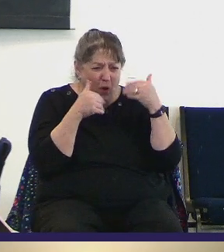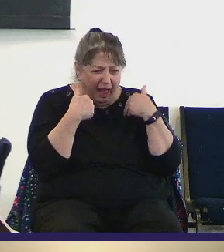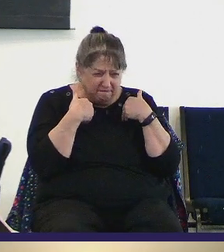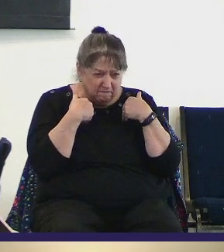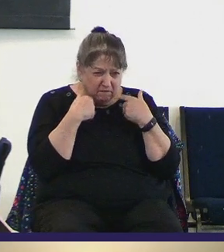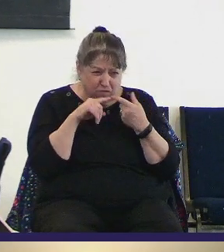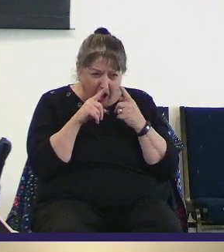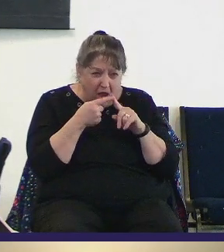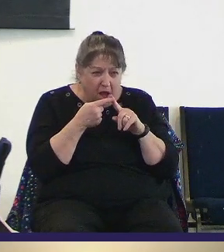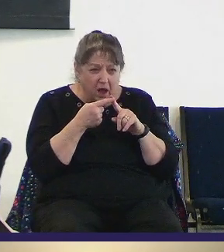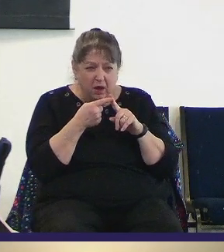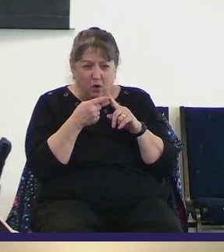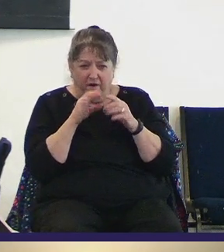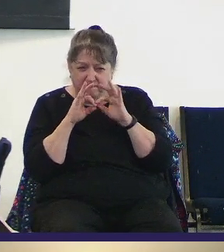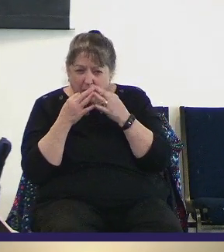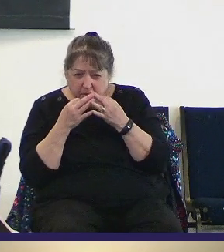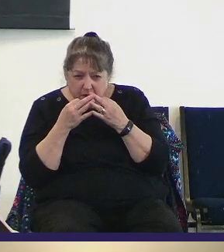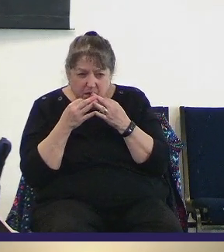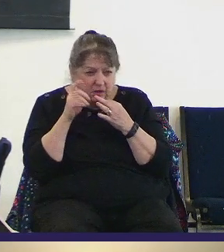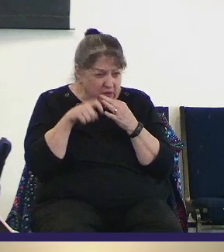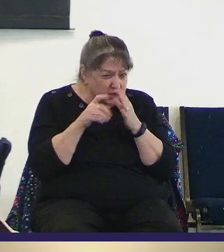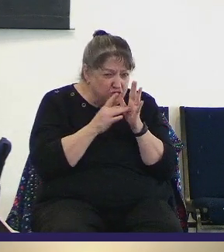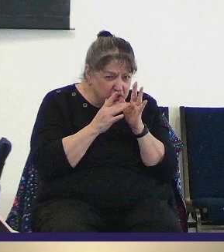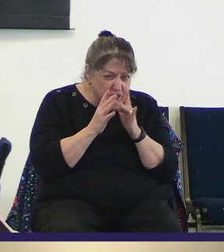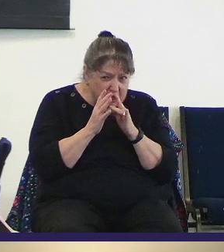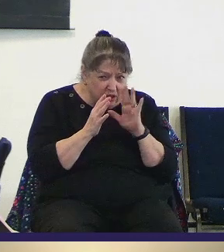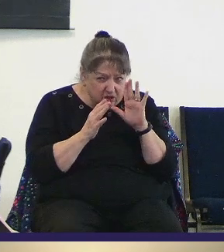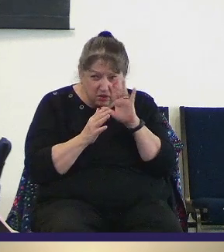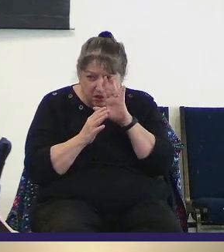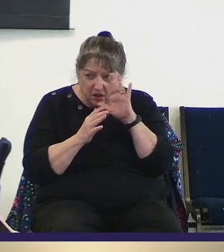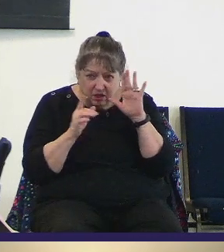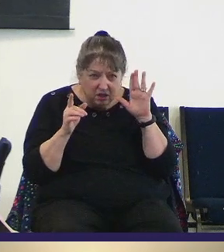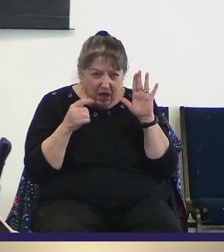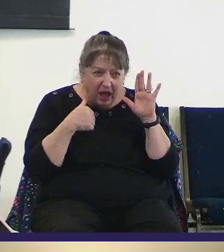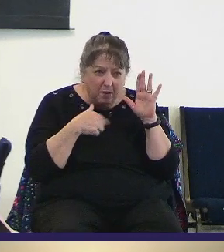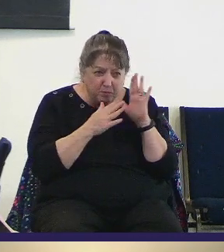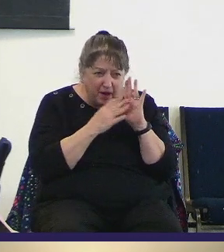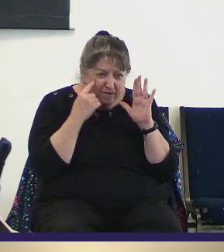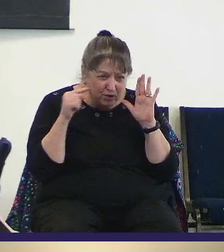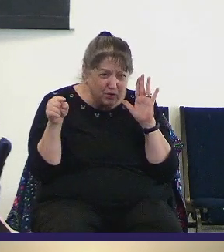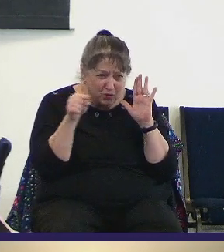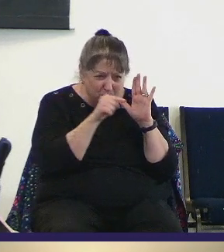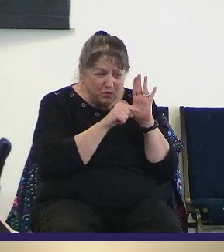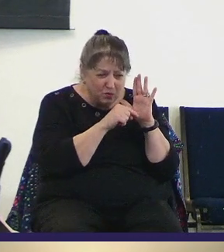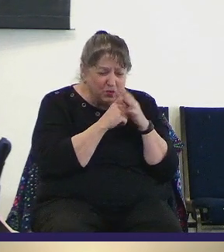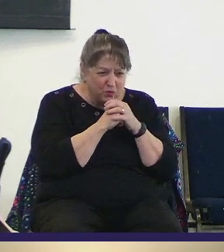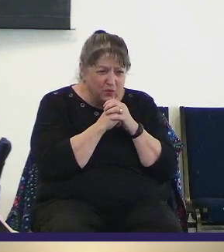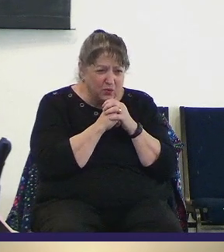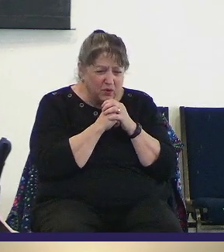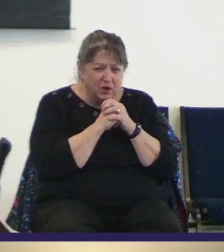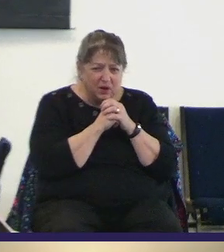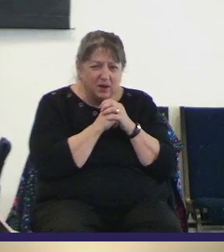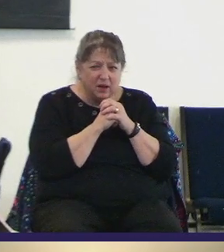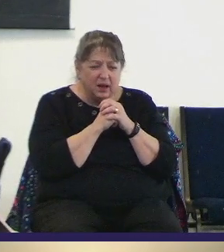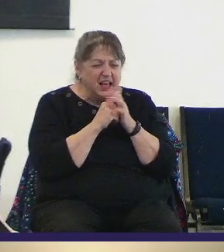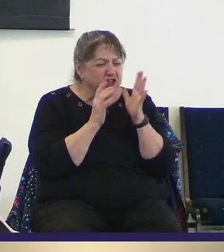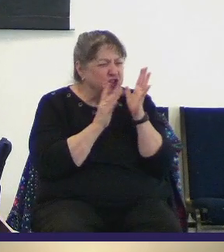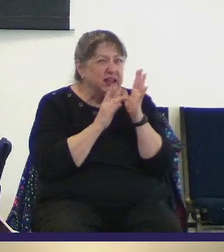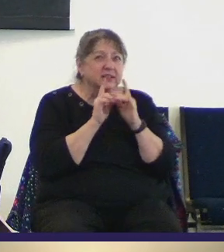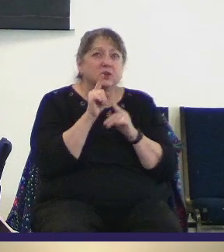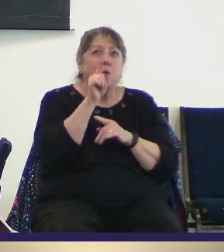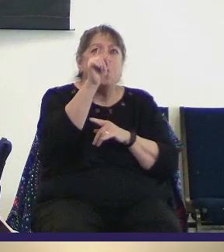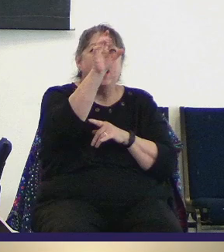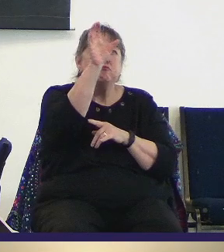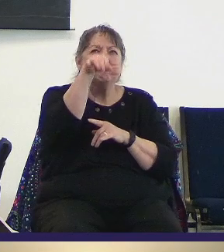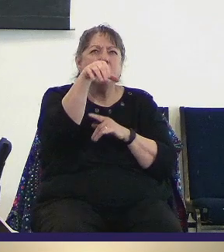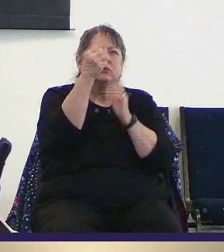Amen. Praise God. God knows who they are. And And what is awesome is that he went to the cross and was